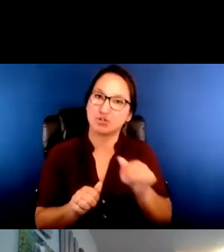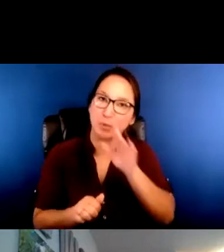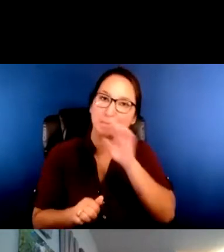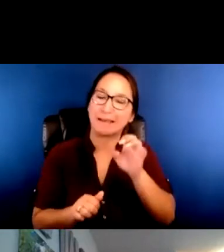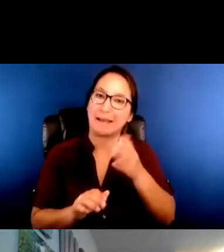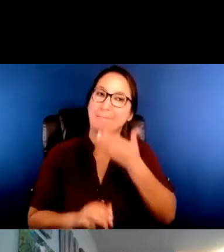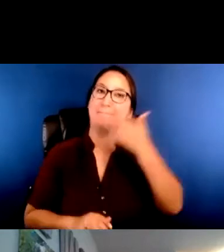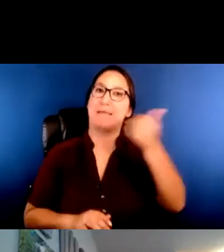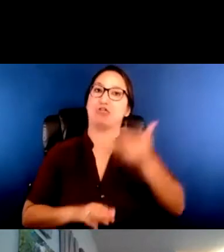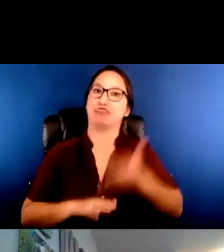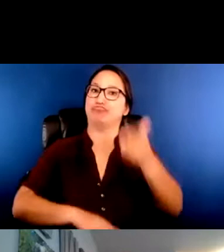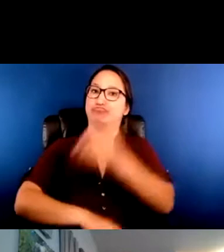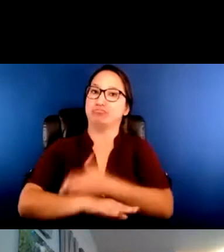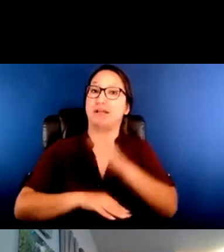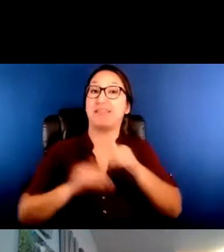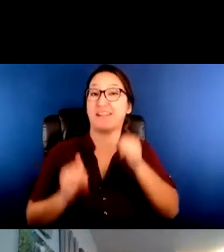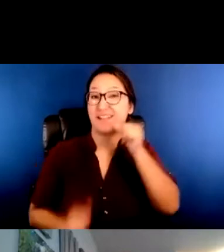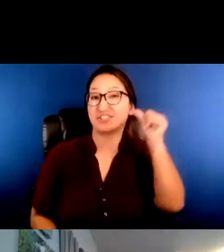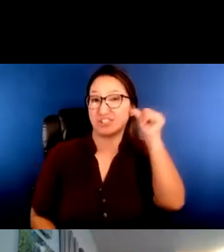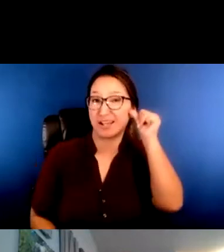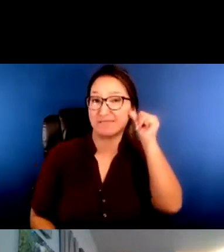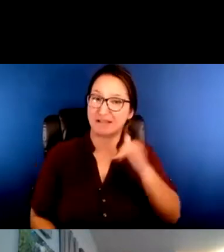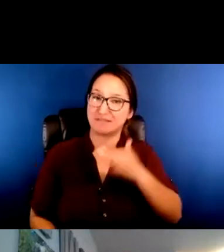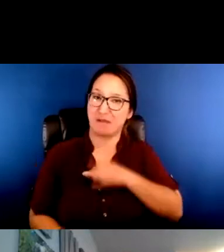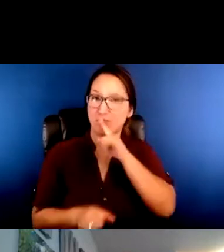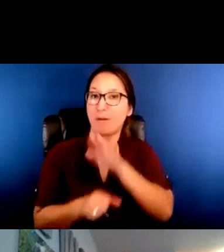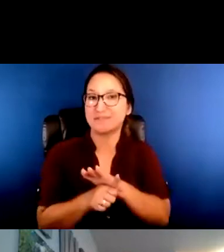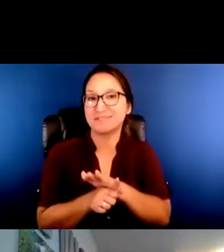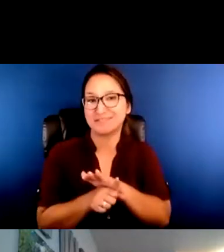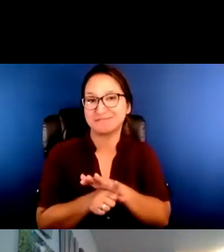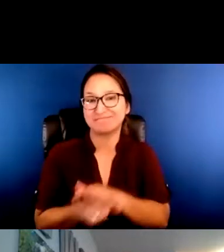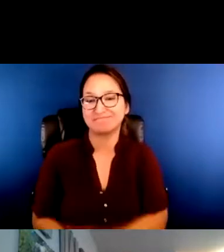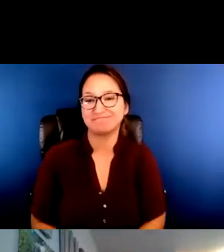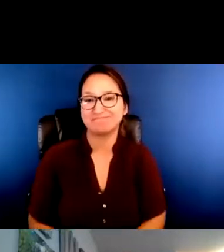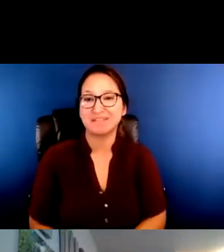promise. So thank you for that. I'm seeing that, so nobody's